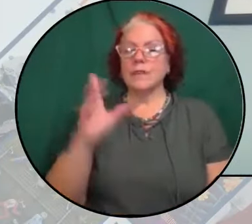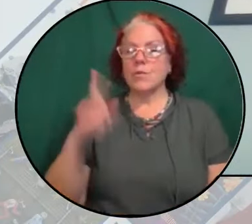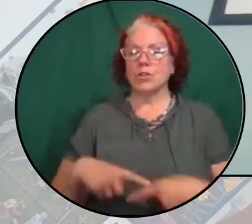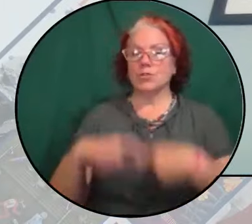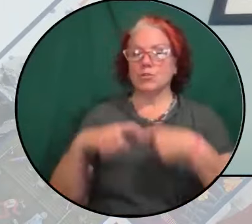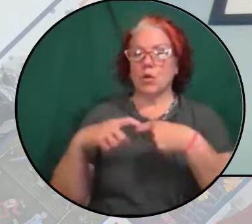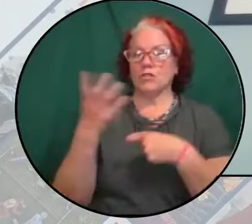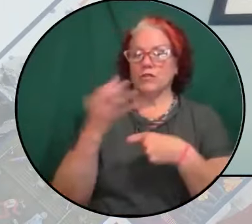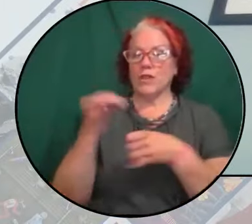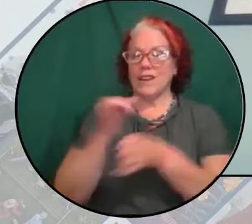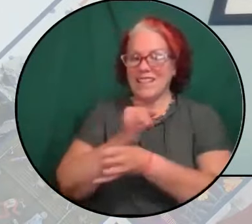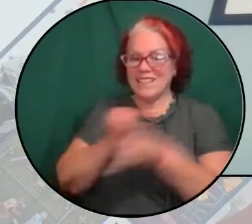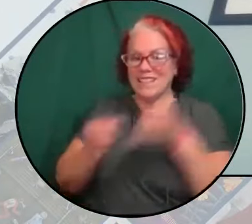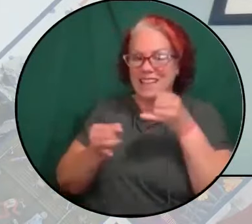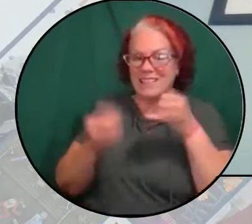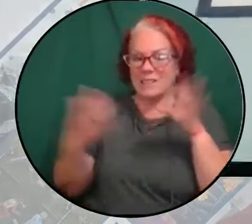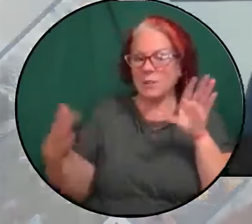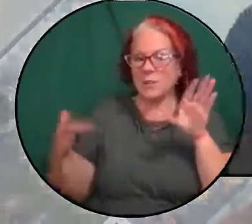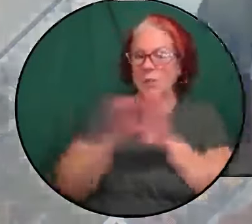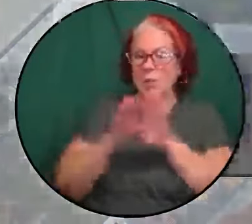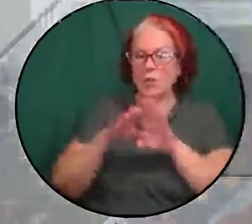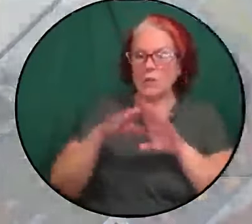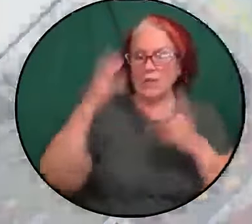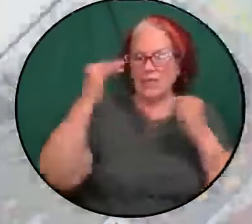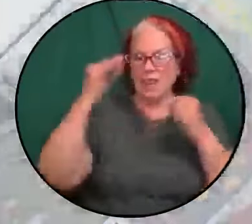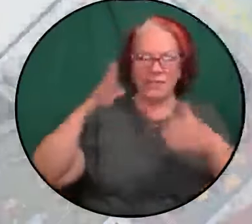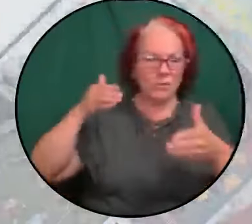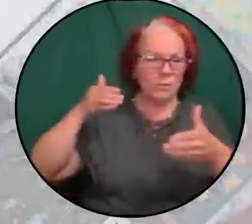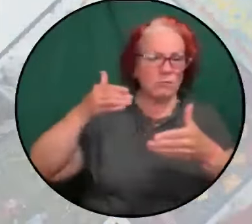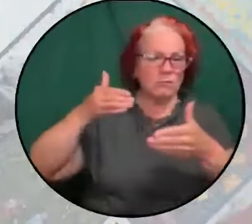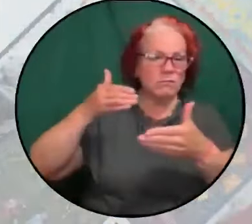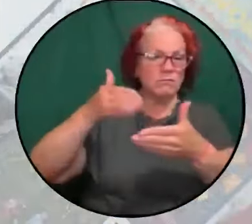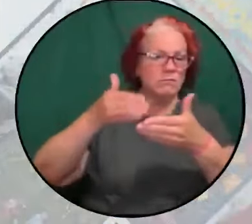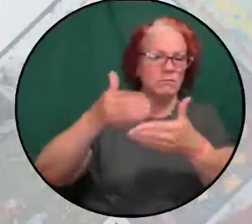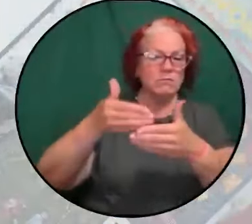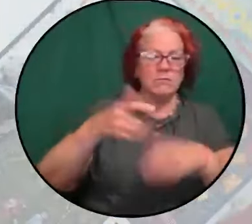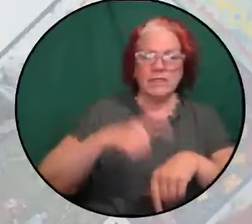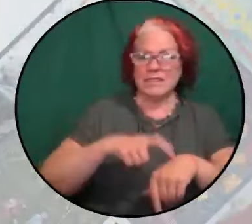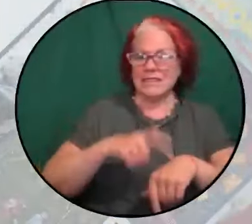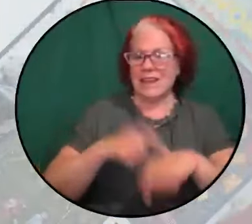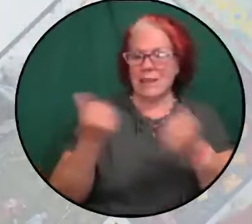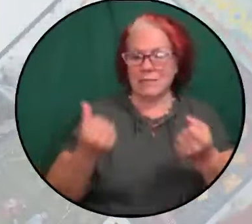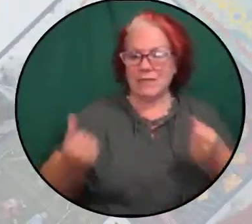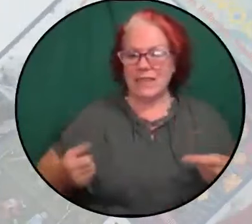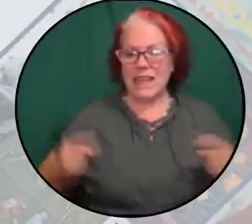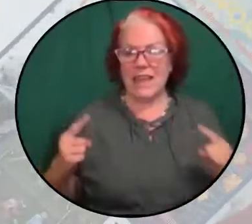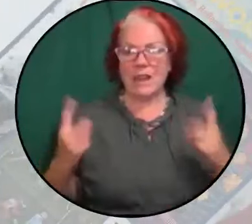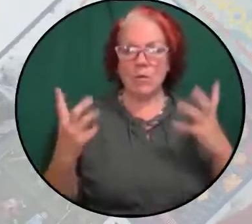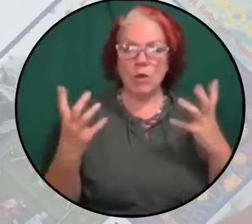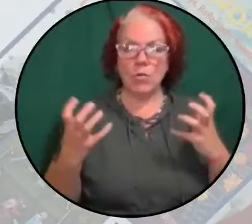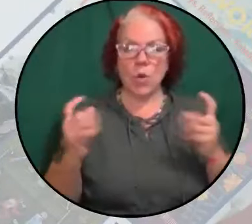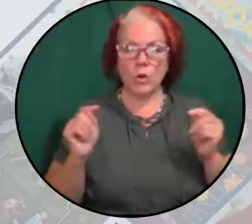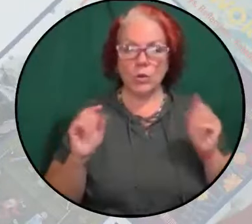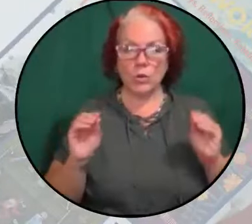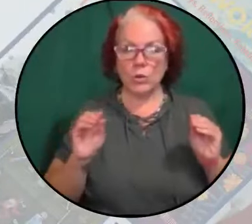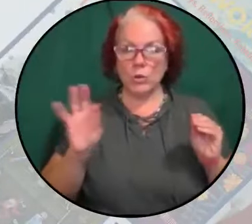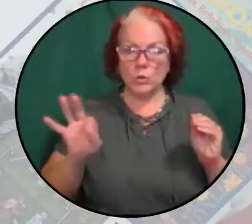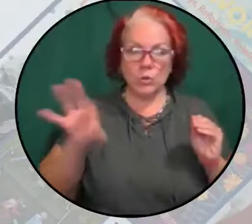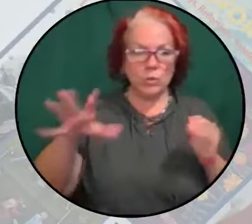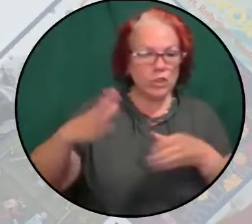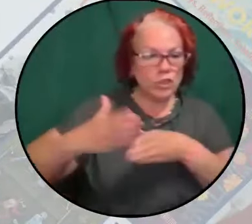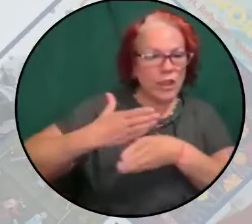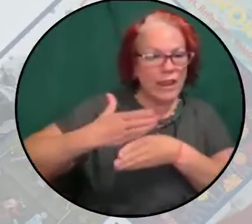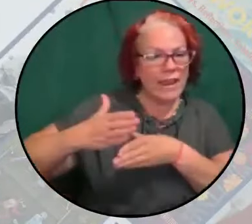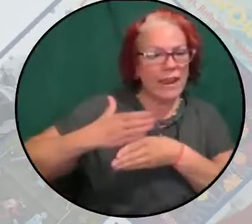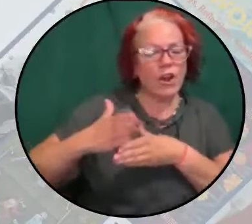any last closing thoughts as we are reaching time if anyone wants to um share